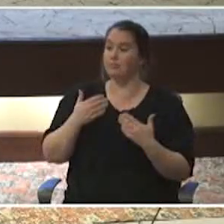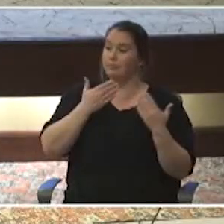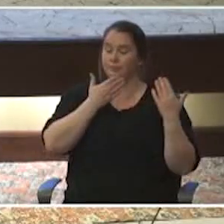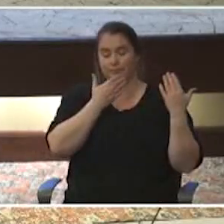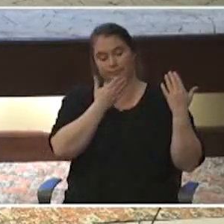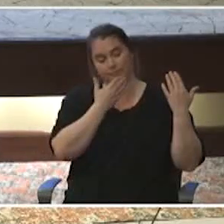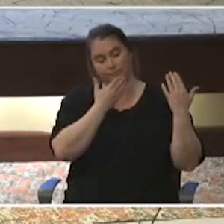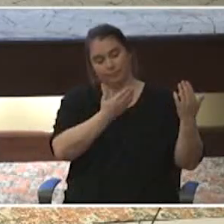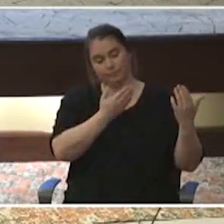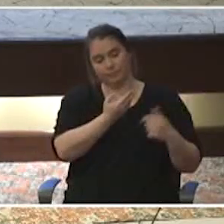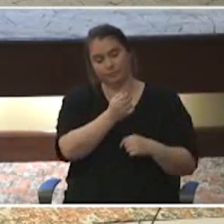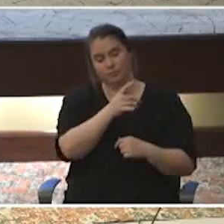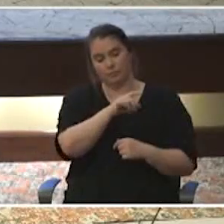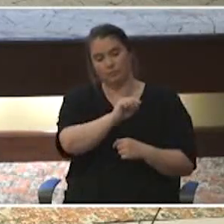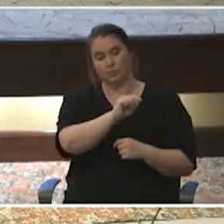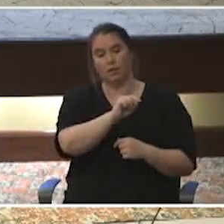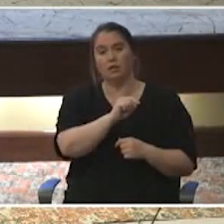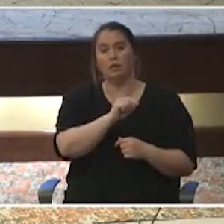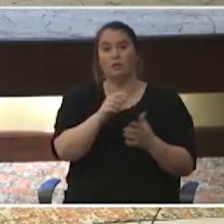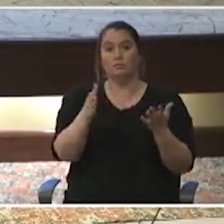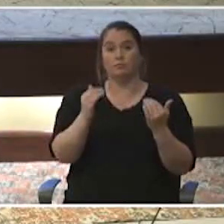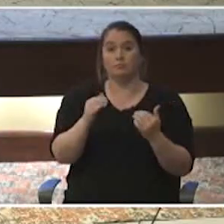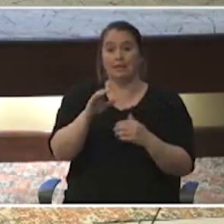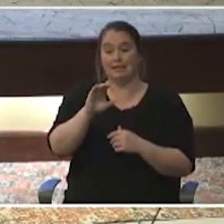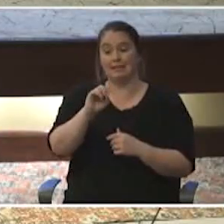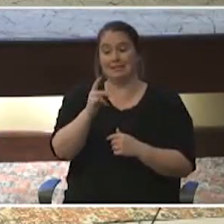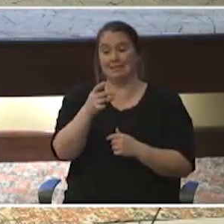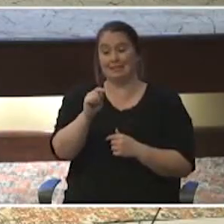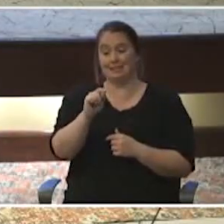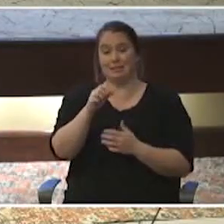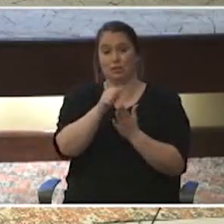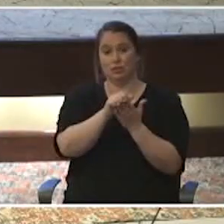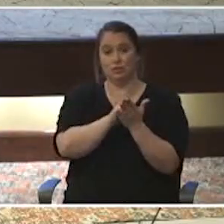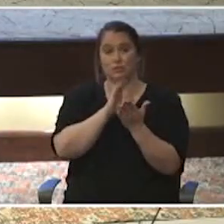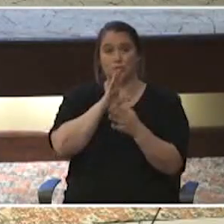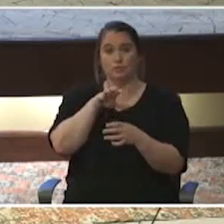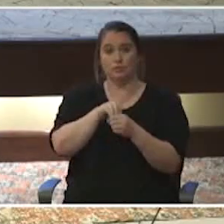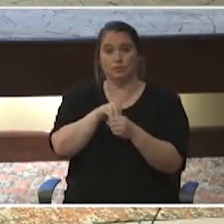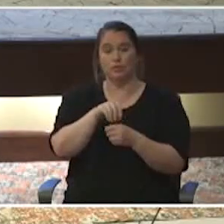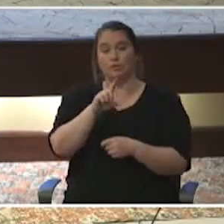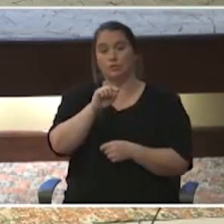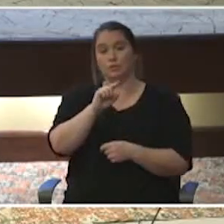Manager Holt. We next go to the consent agenda, which includes items